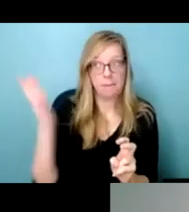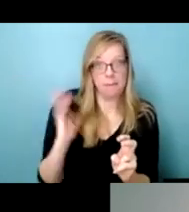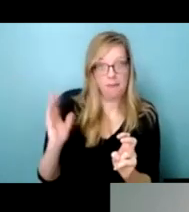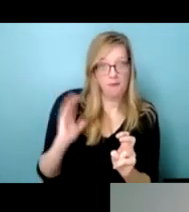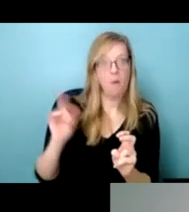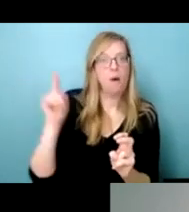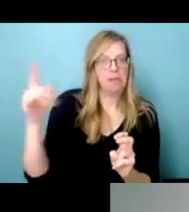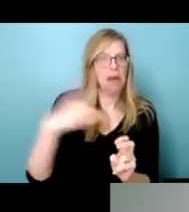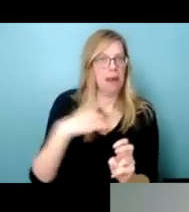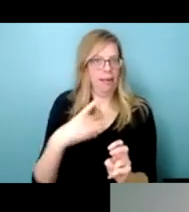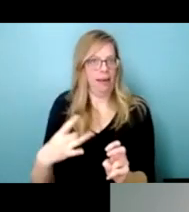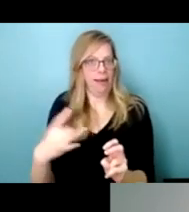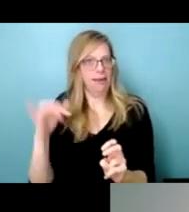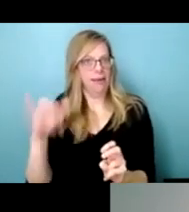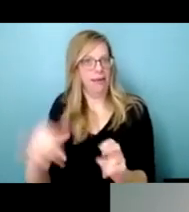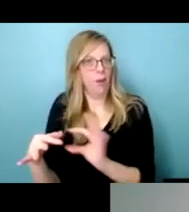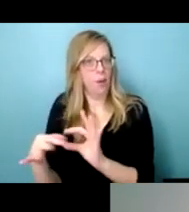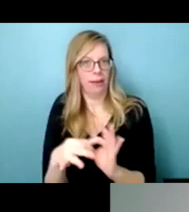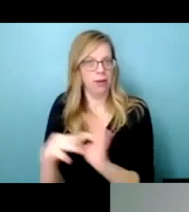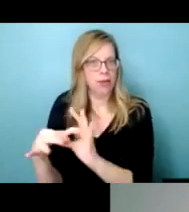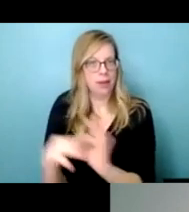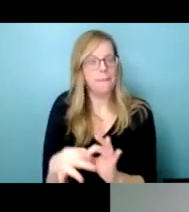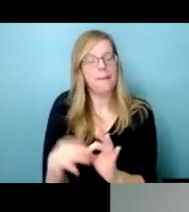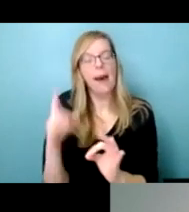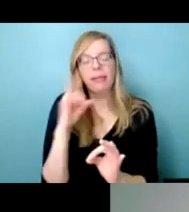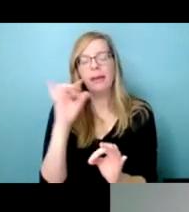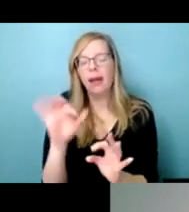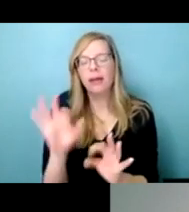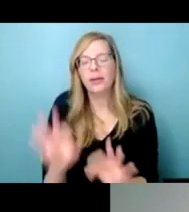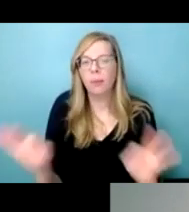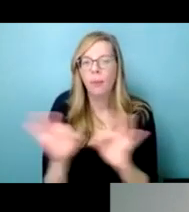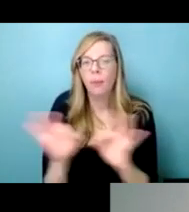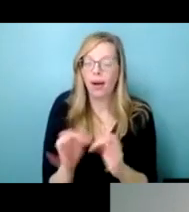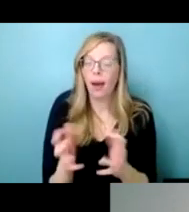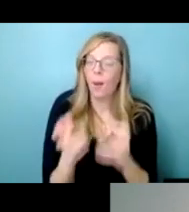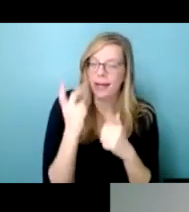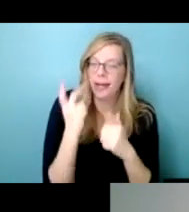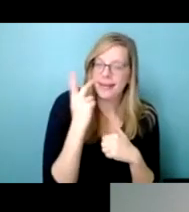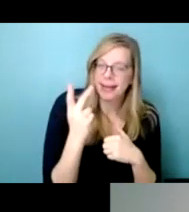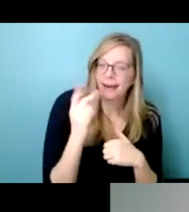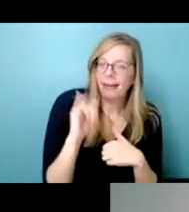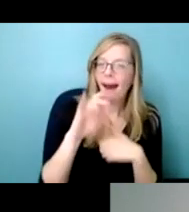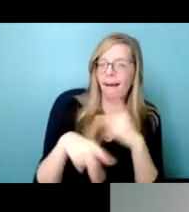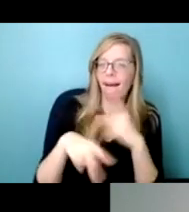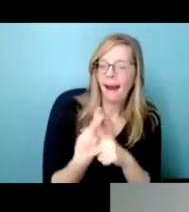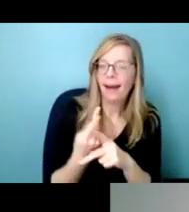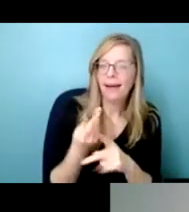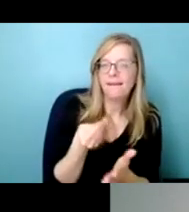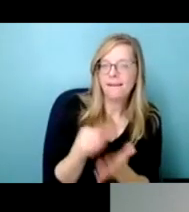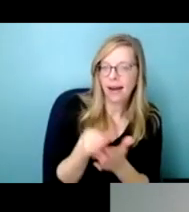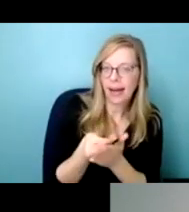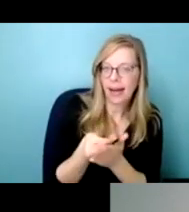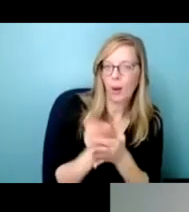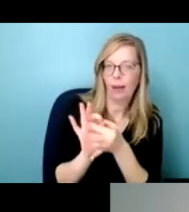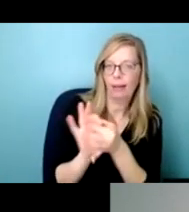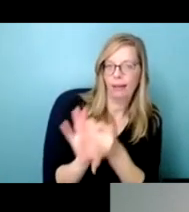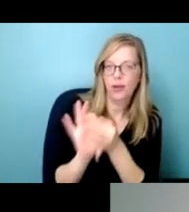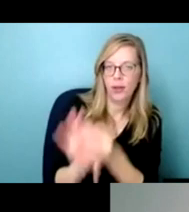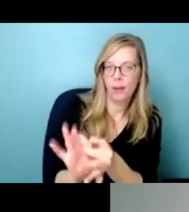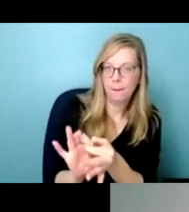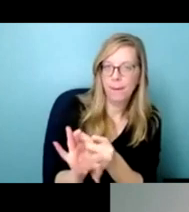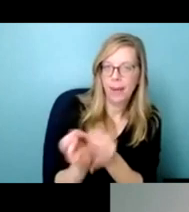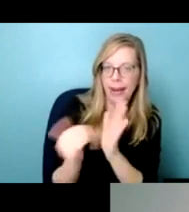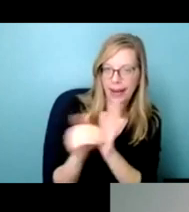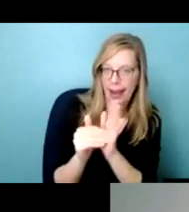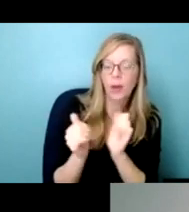relationship. So I think that's important, and I'd like to see that kind of funding a relationship with